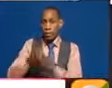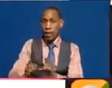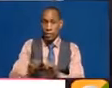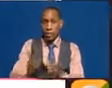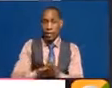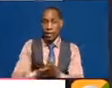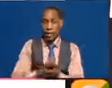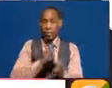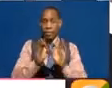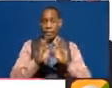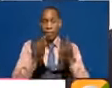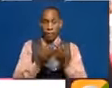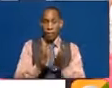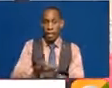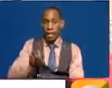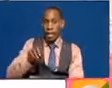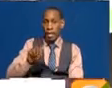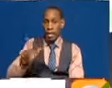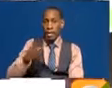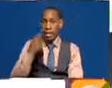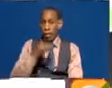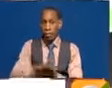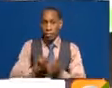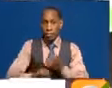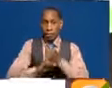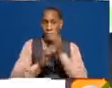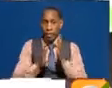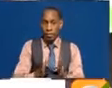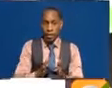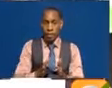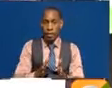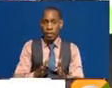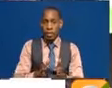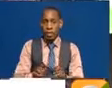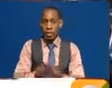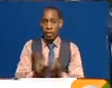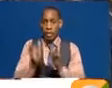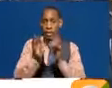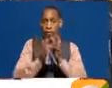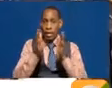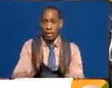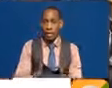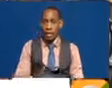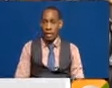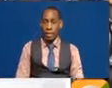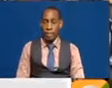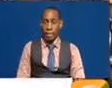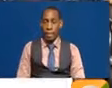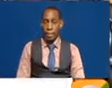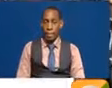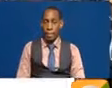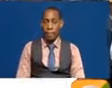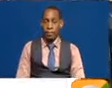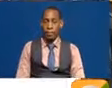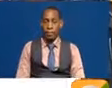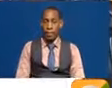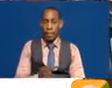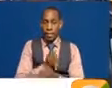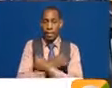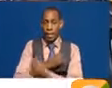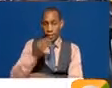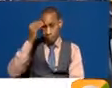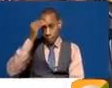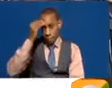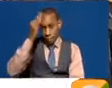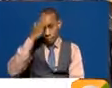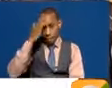to the family, Musyoka was their pillar with strong roots in Christianity. Love leaves a memory no one can steal,